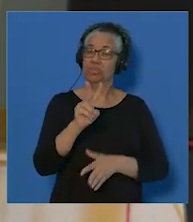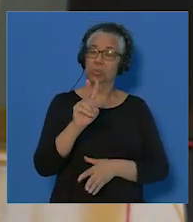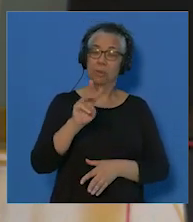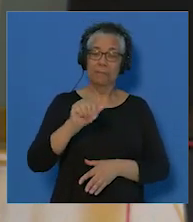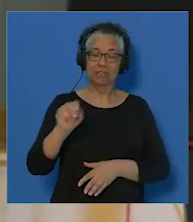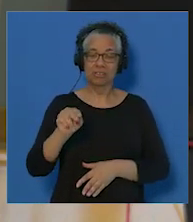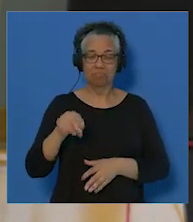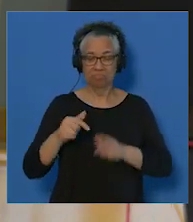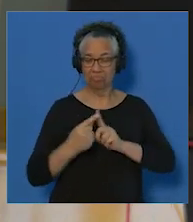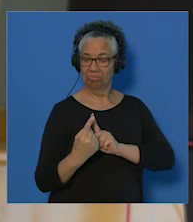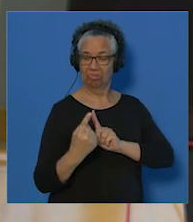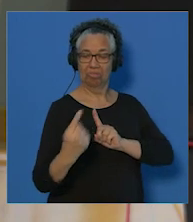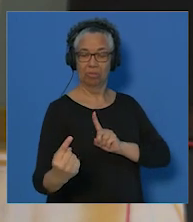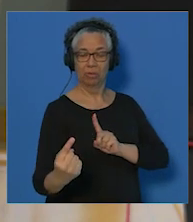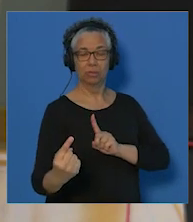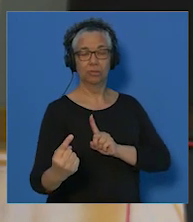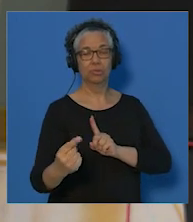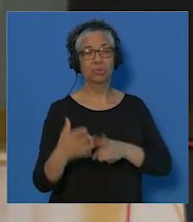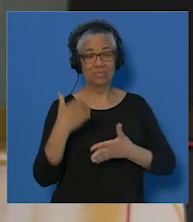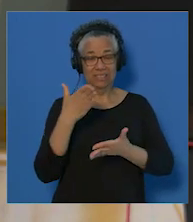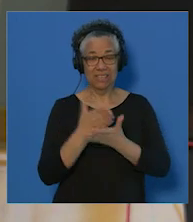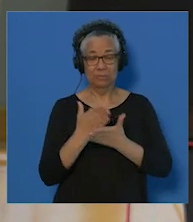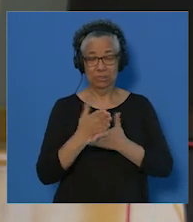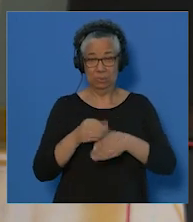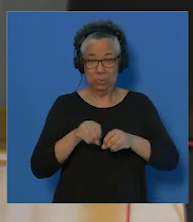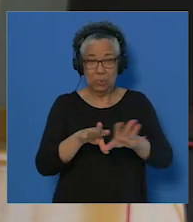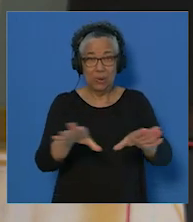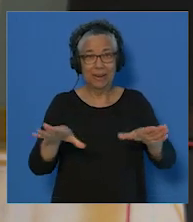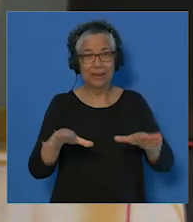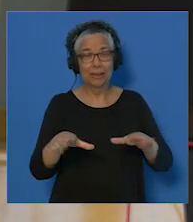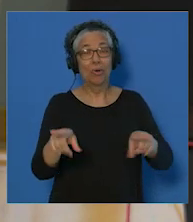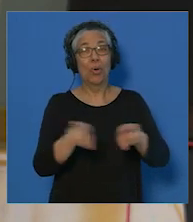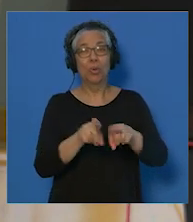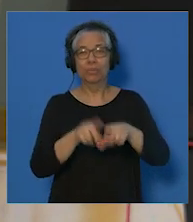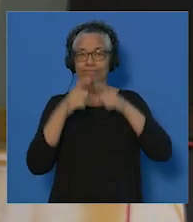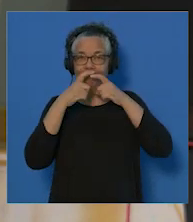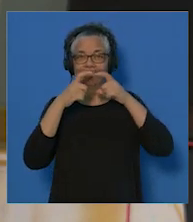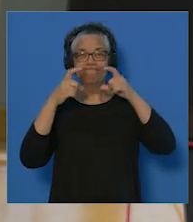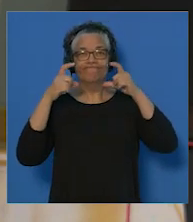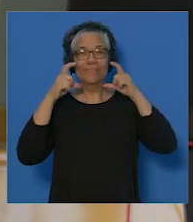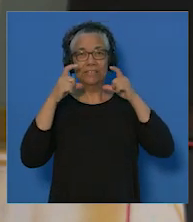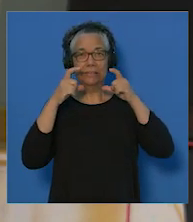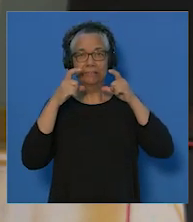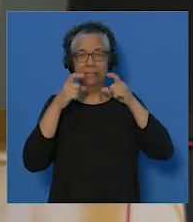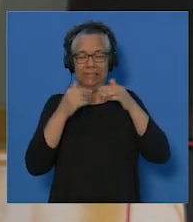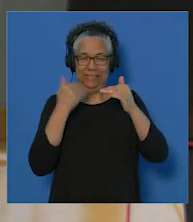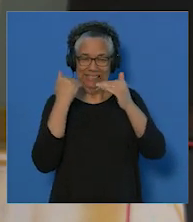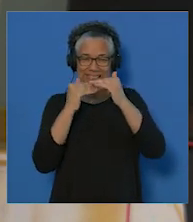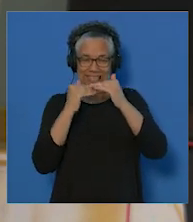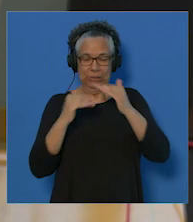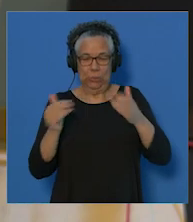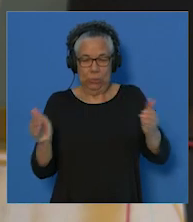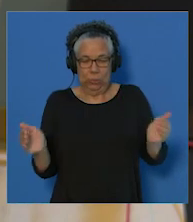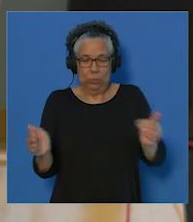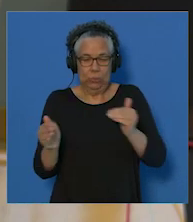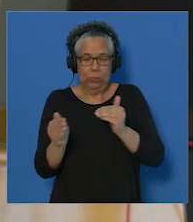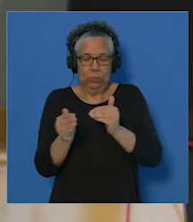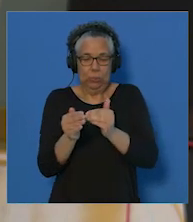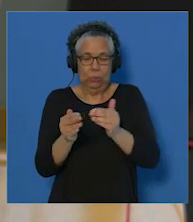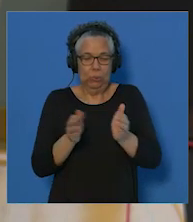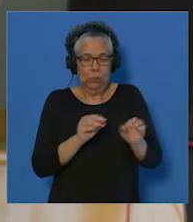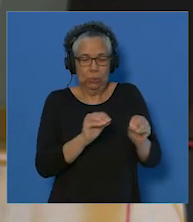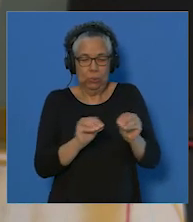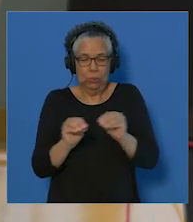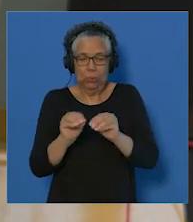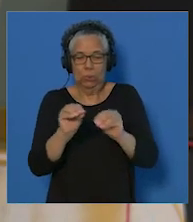preventing COVID spread. And likewise, wearing a mask and minimizing congregating and movement serve to create physical